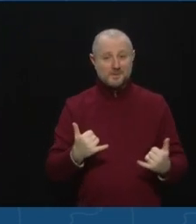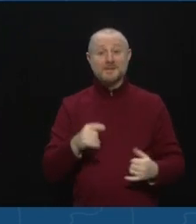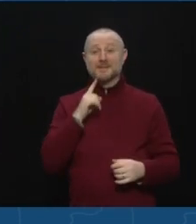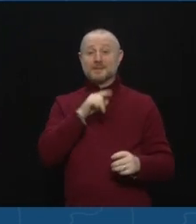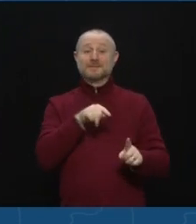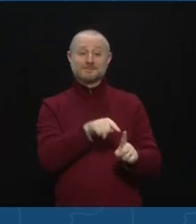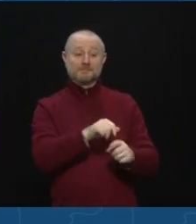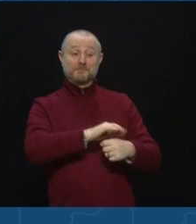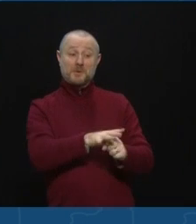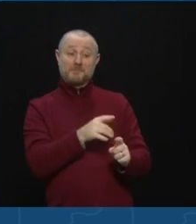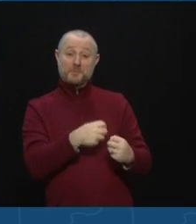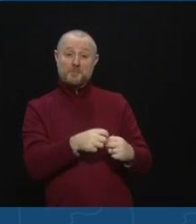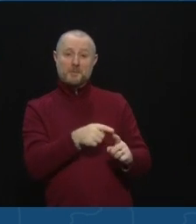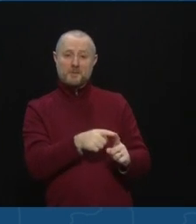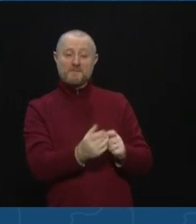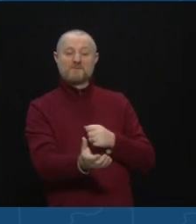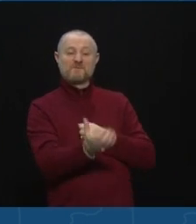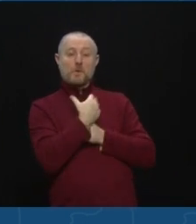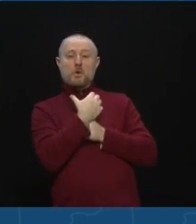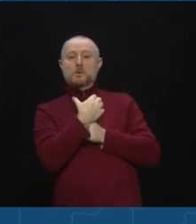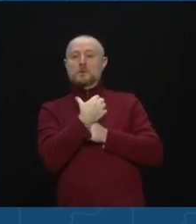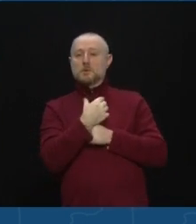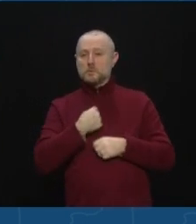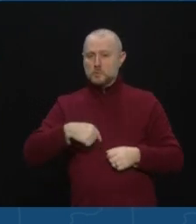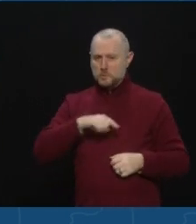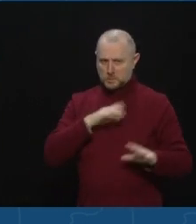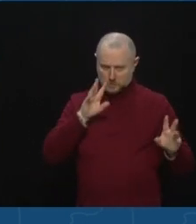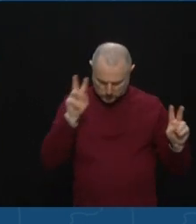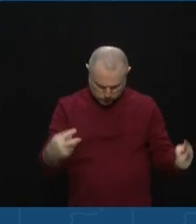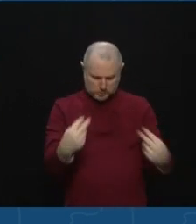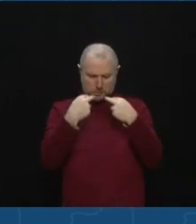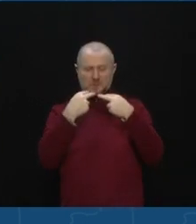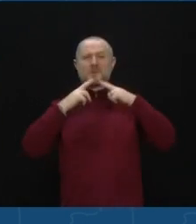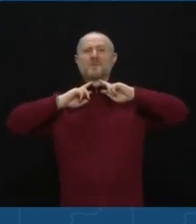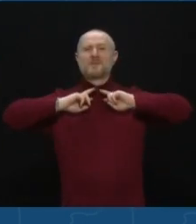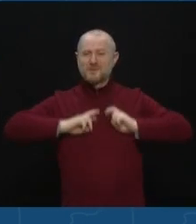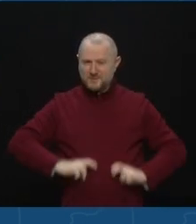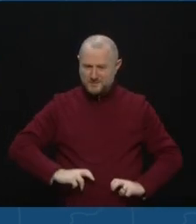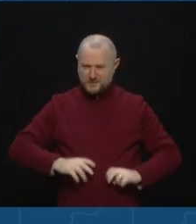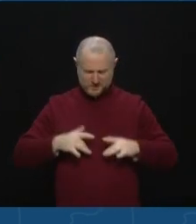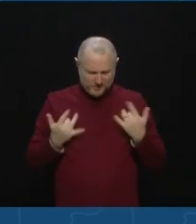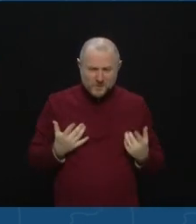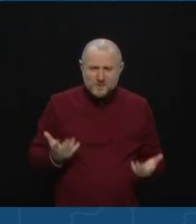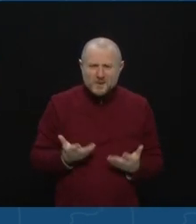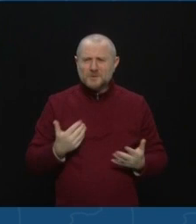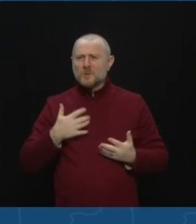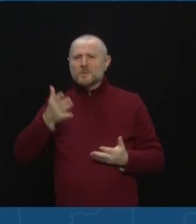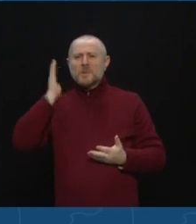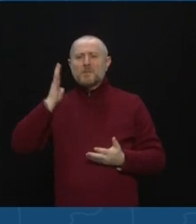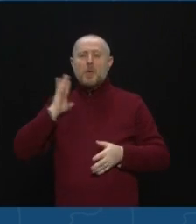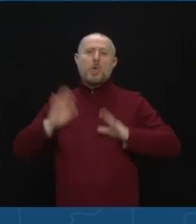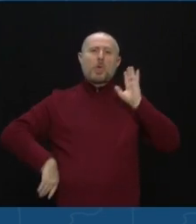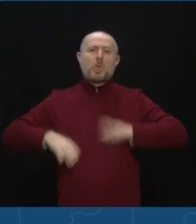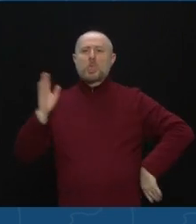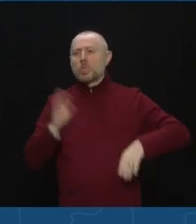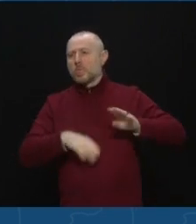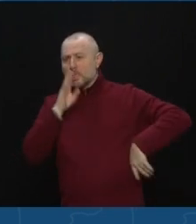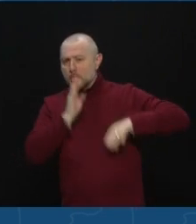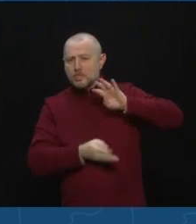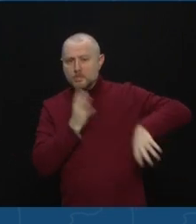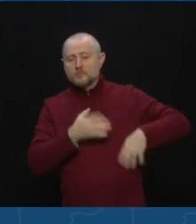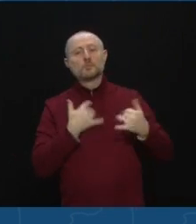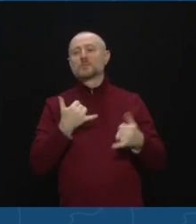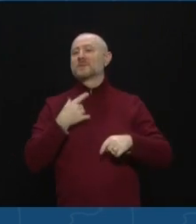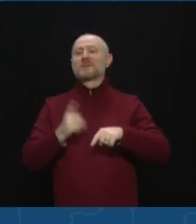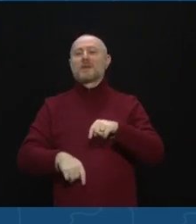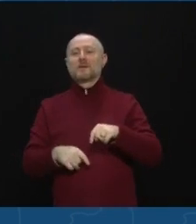up a mirror and see the cracks in our society that have been too easy to ignore before. We cannot allow this virus to grip